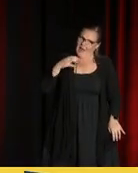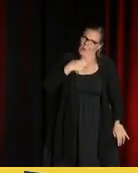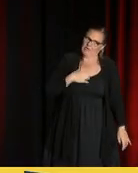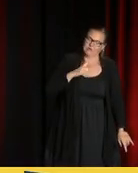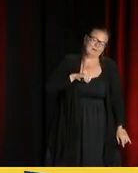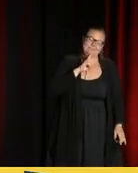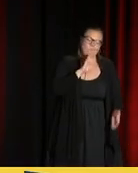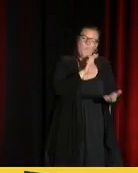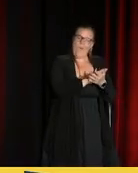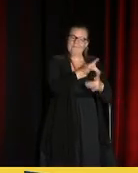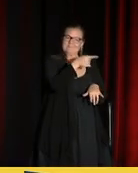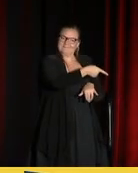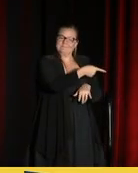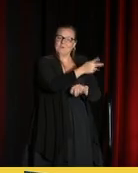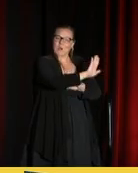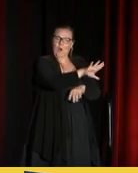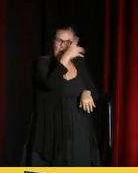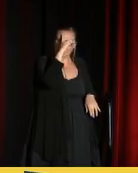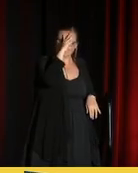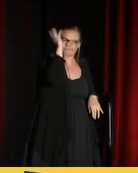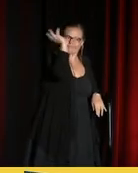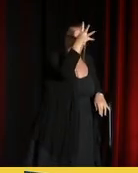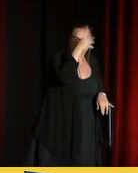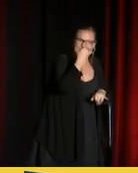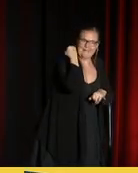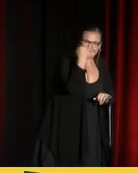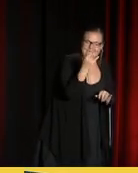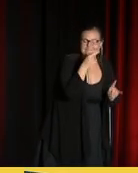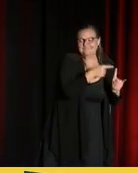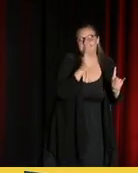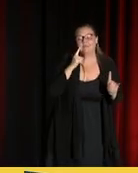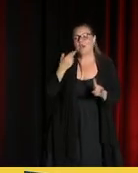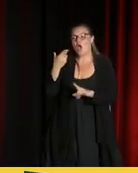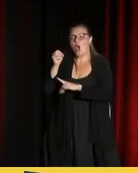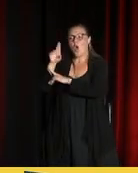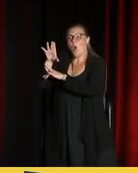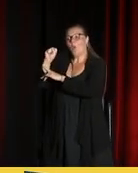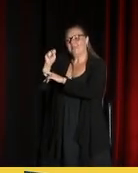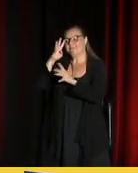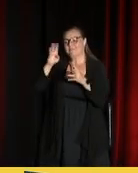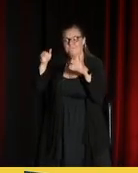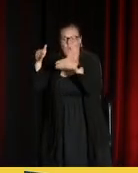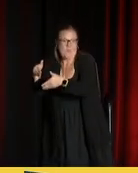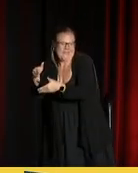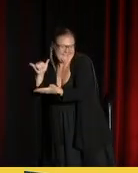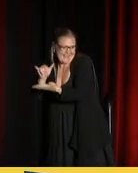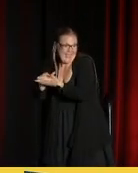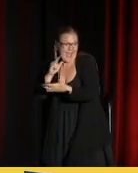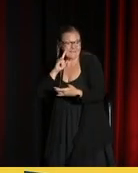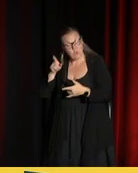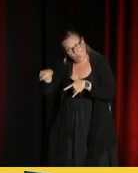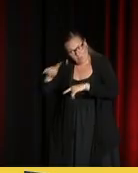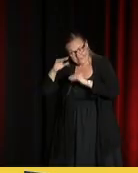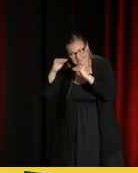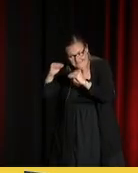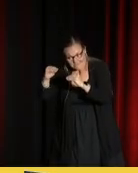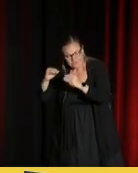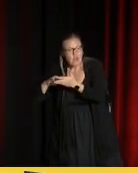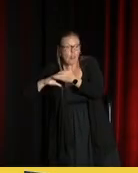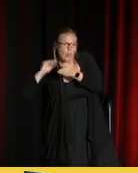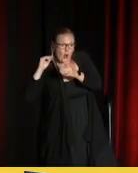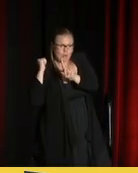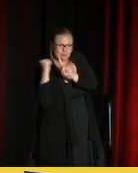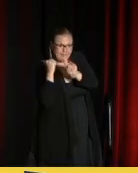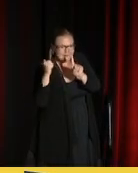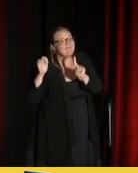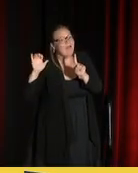my wife. But it's Hocus Focus, and we use Hocus Focus, learning to perform that magic trick, because it does the same